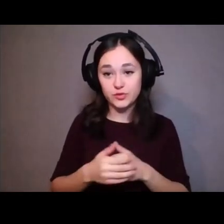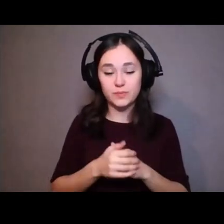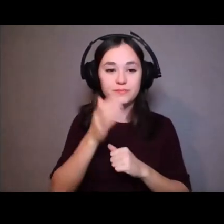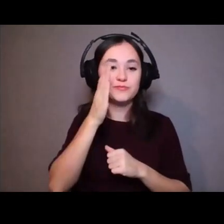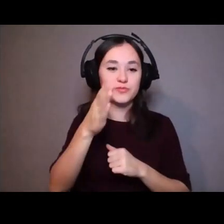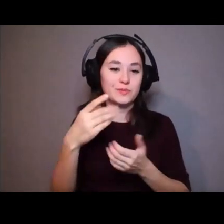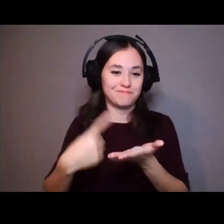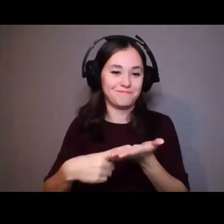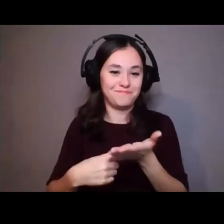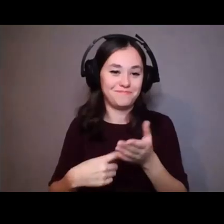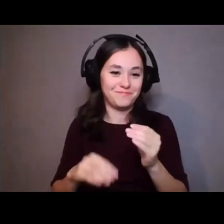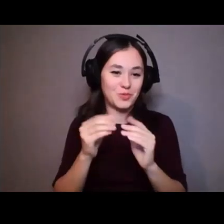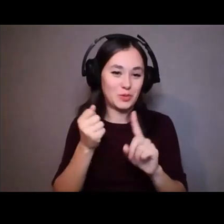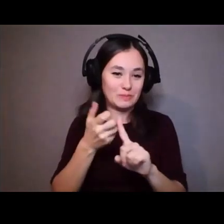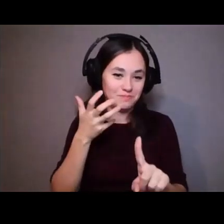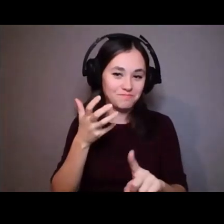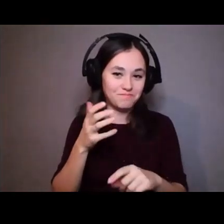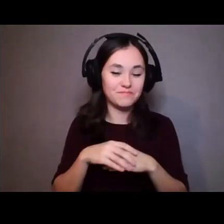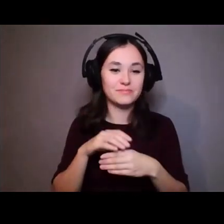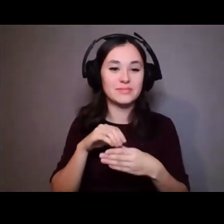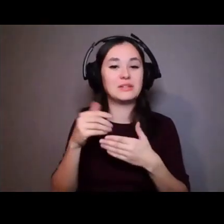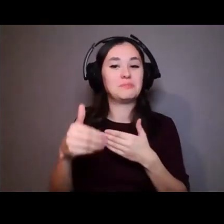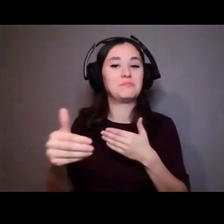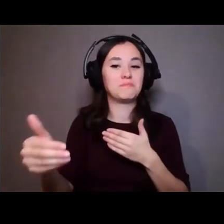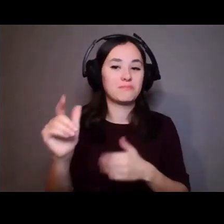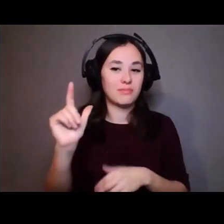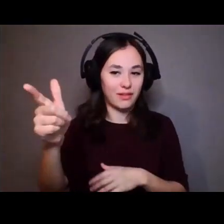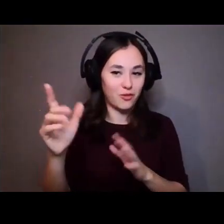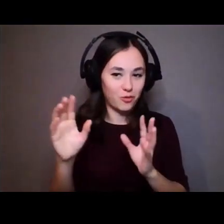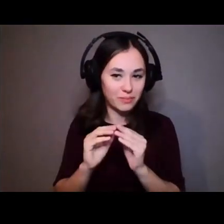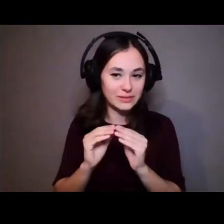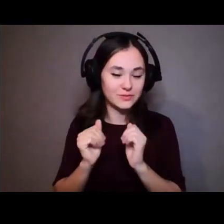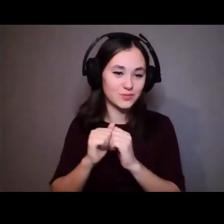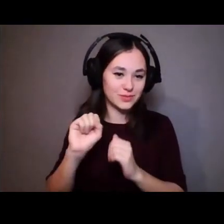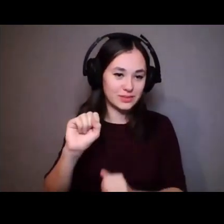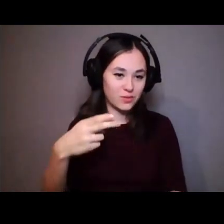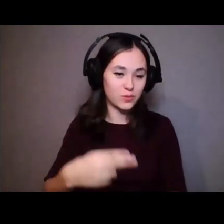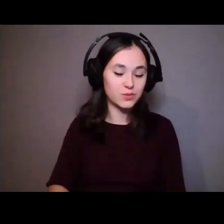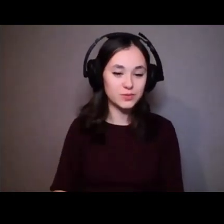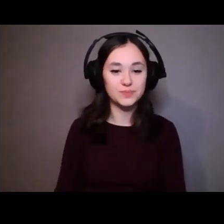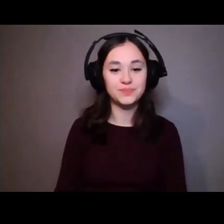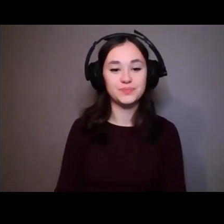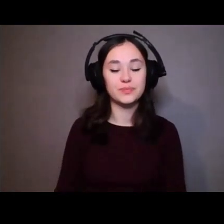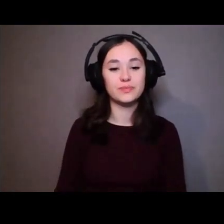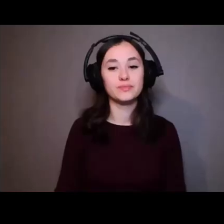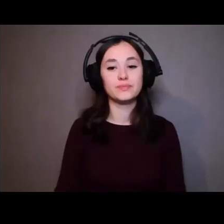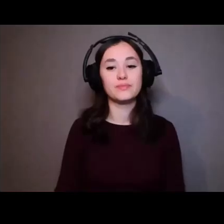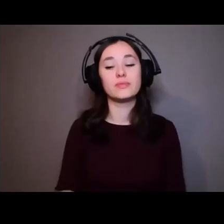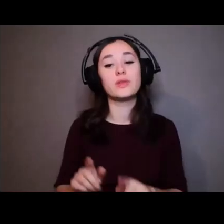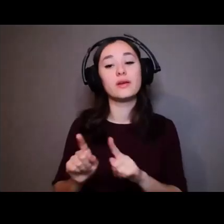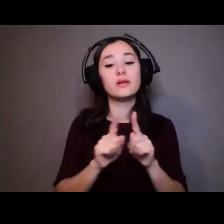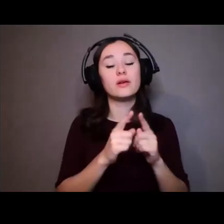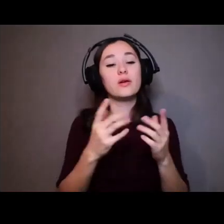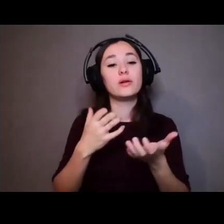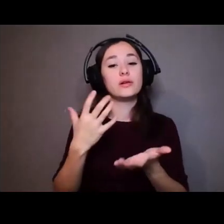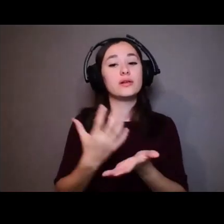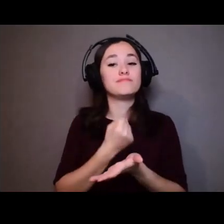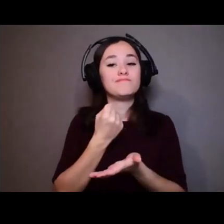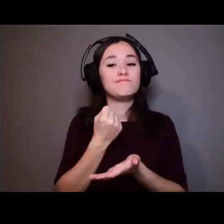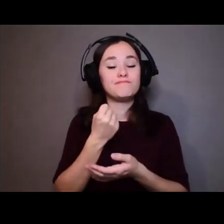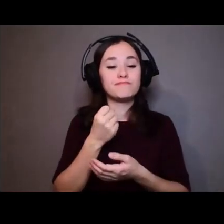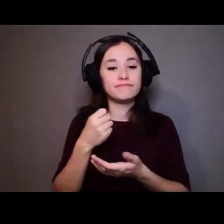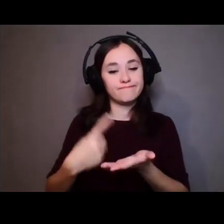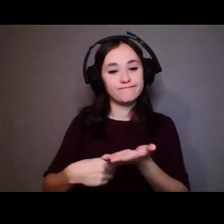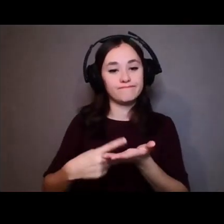further in subsequent stakeholder conversations. I'd also like to take a moment to talk about